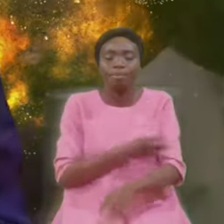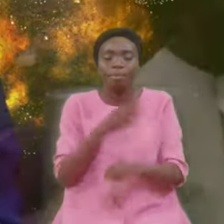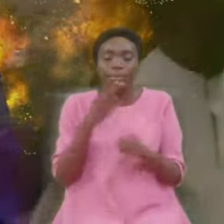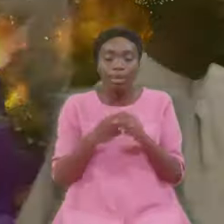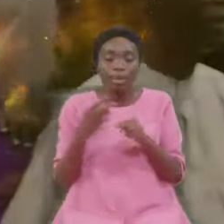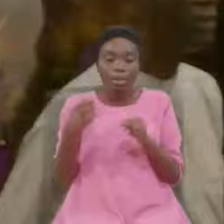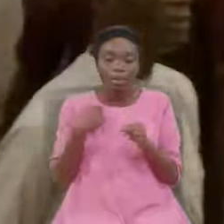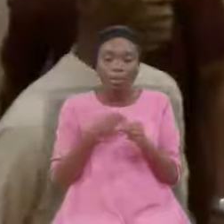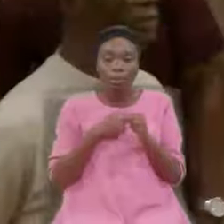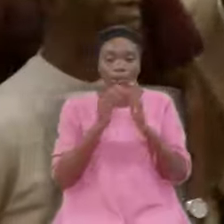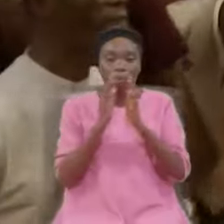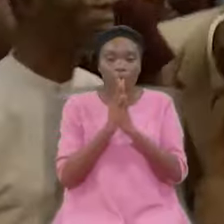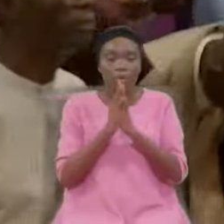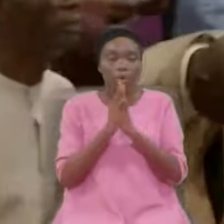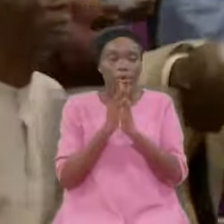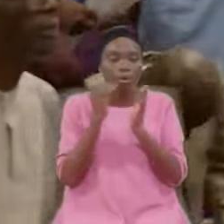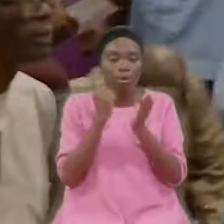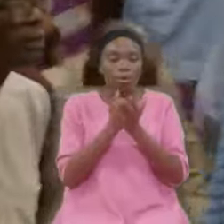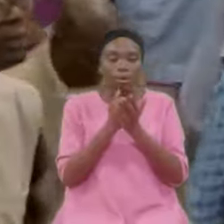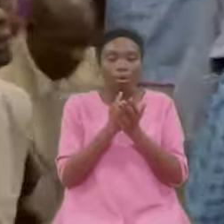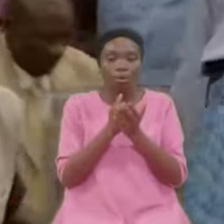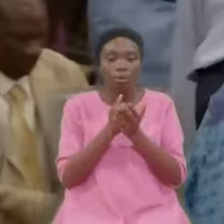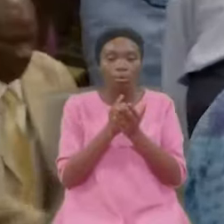pray. Amen.